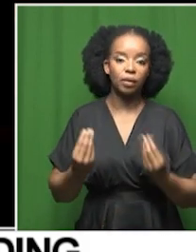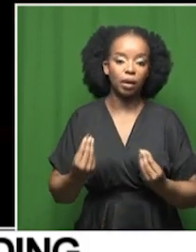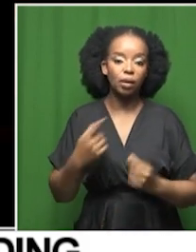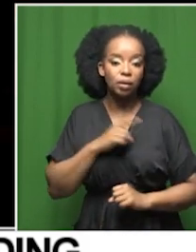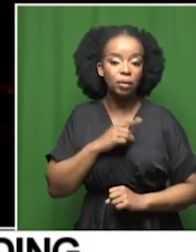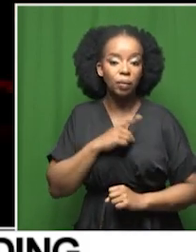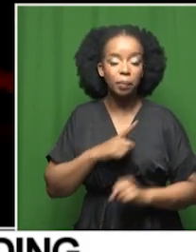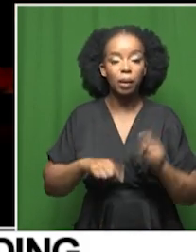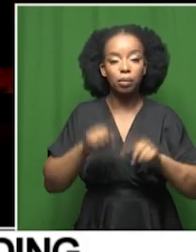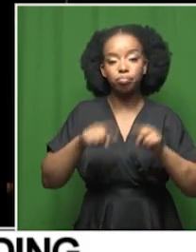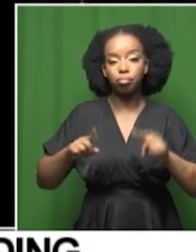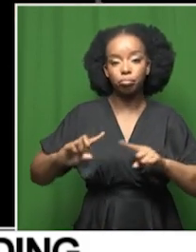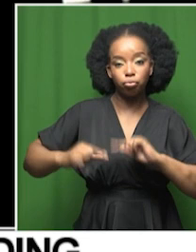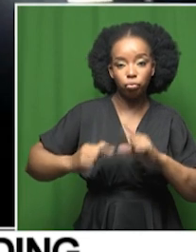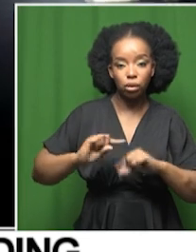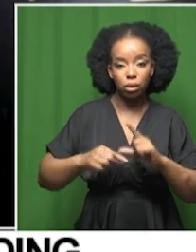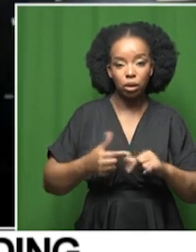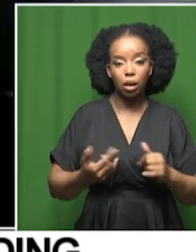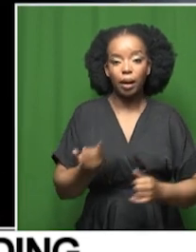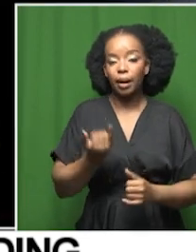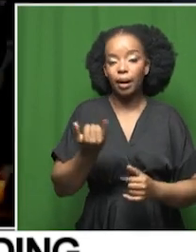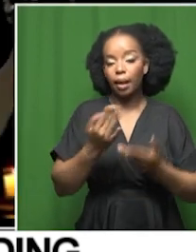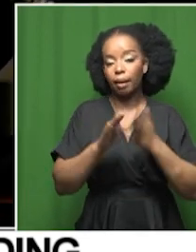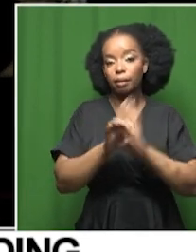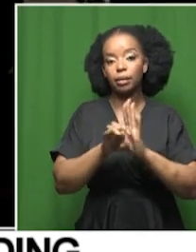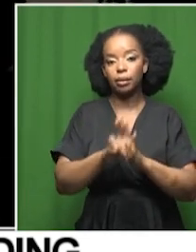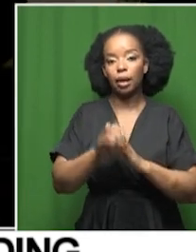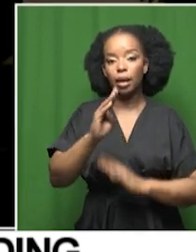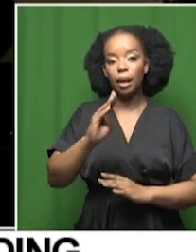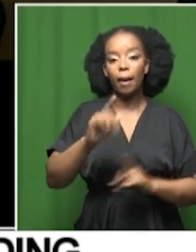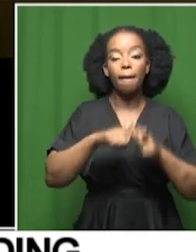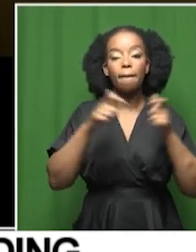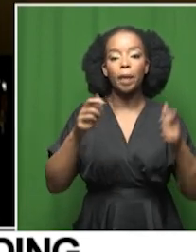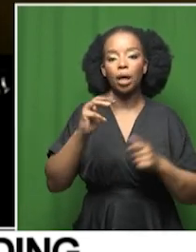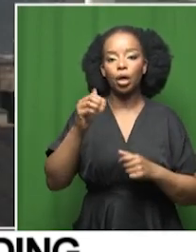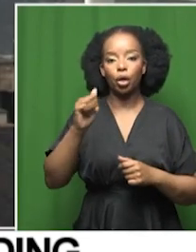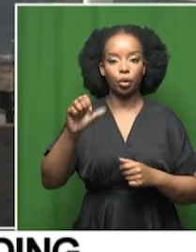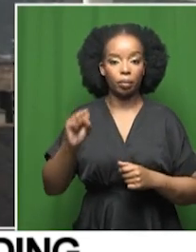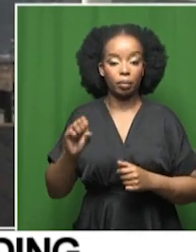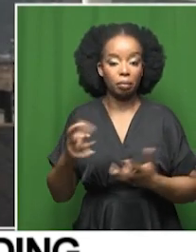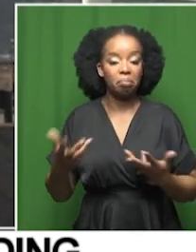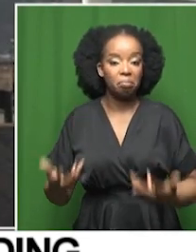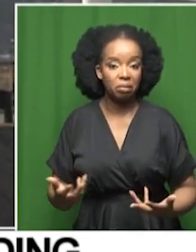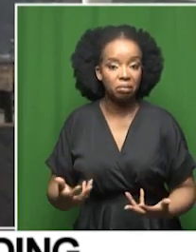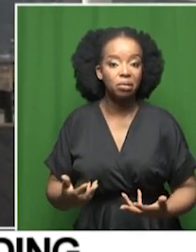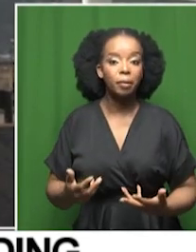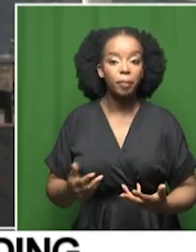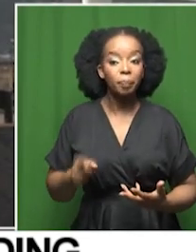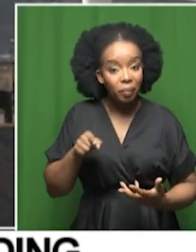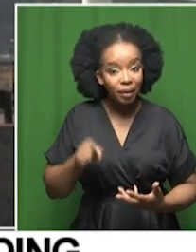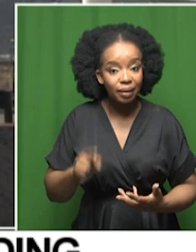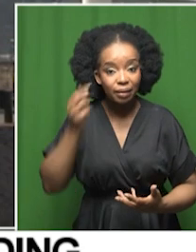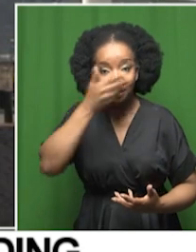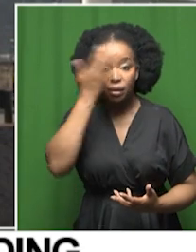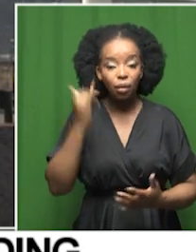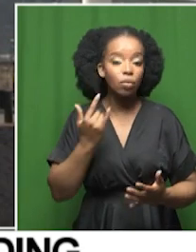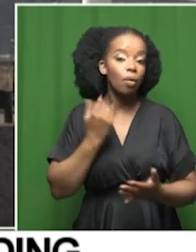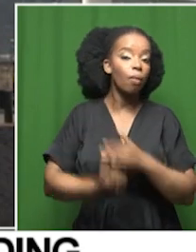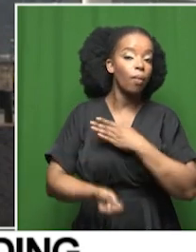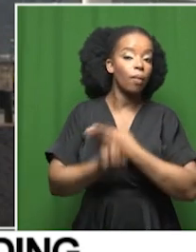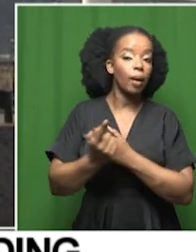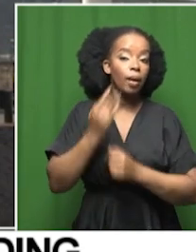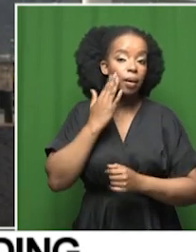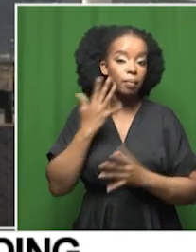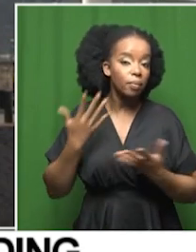biomass combustion, for instance. So effectively, I think it's a given and it's a known that this will take place, but to try to buffer